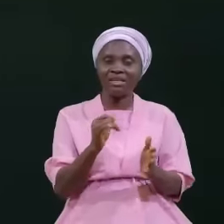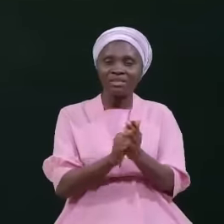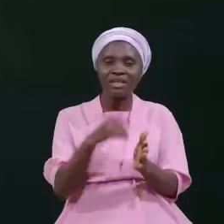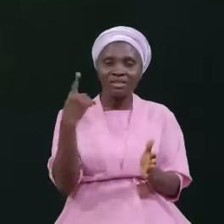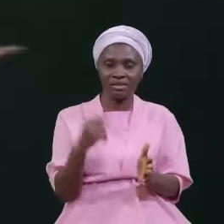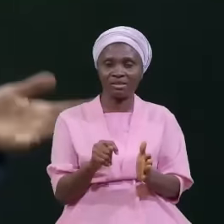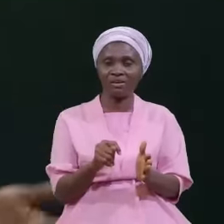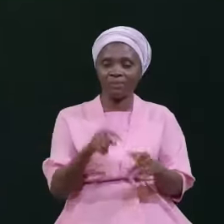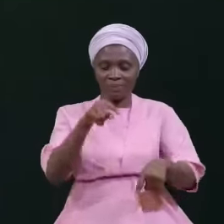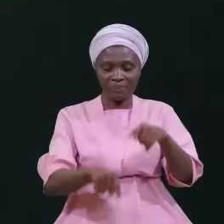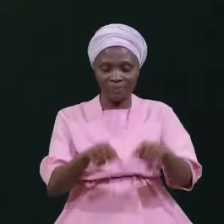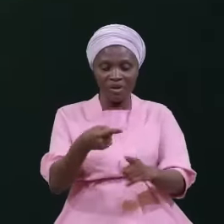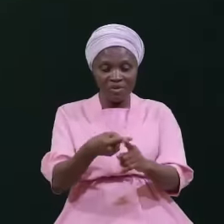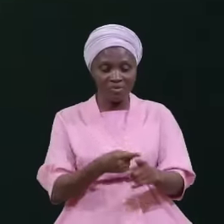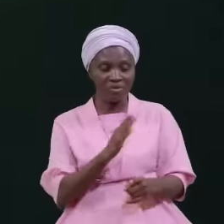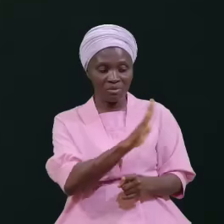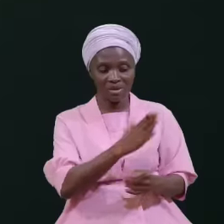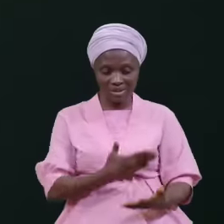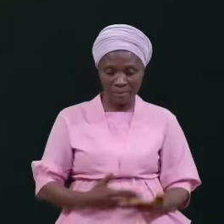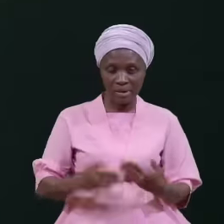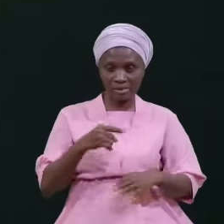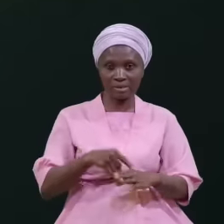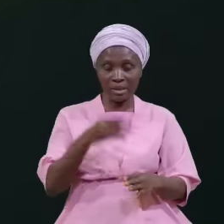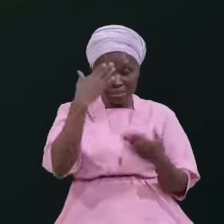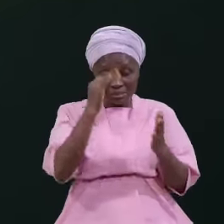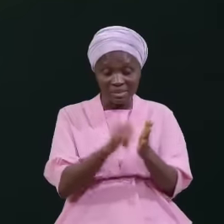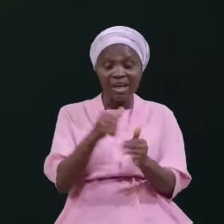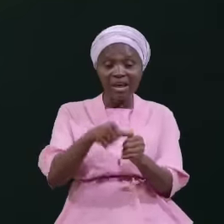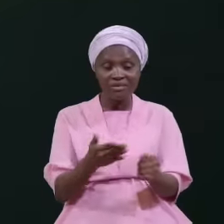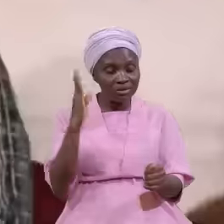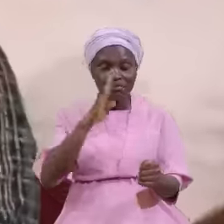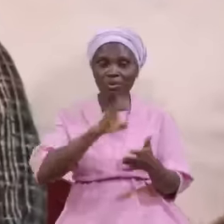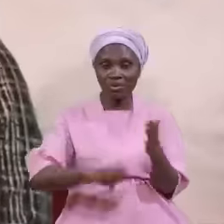removed. But even though he didn't know, the miracle came.